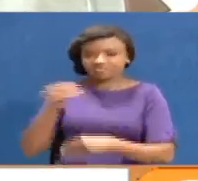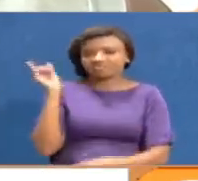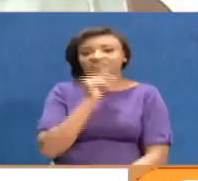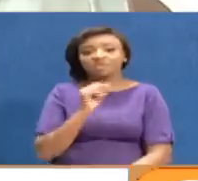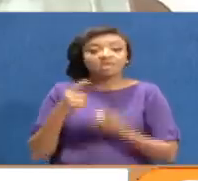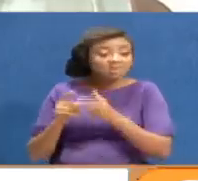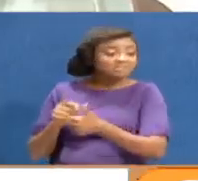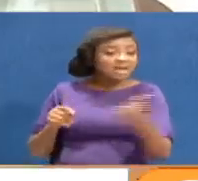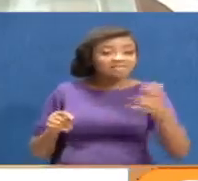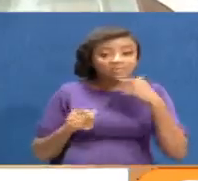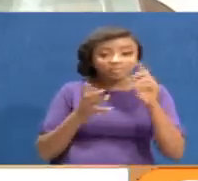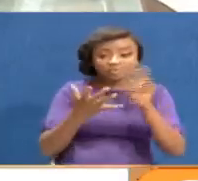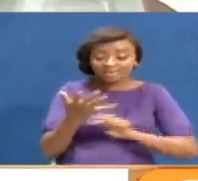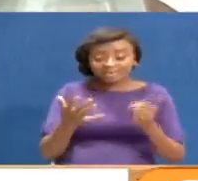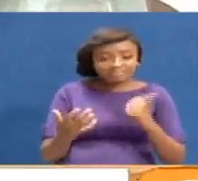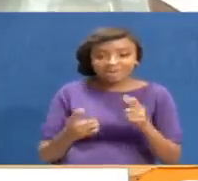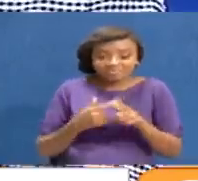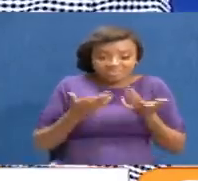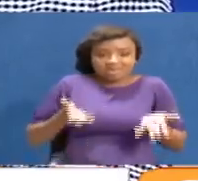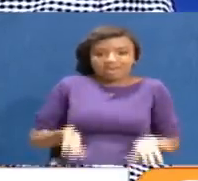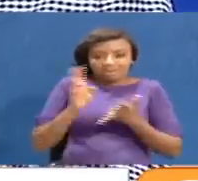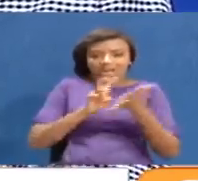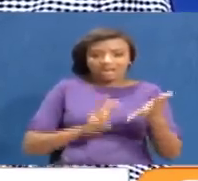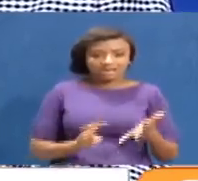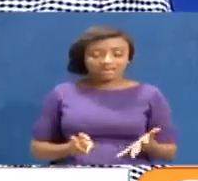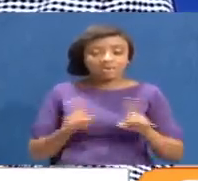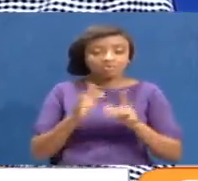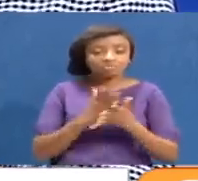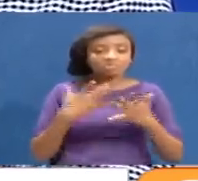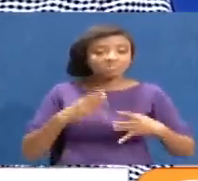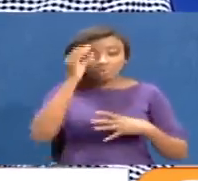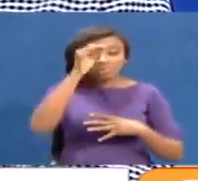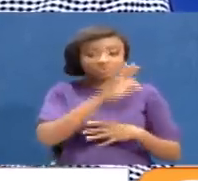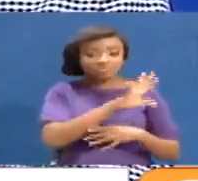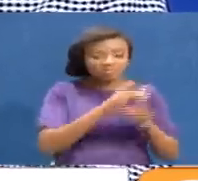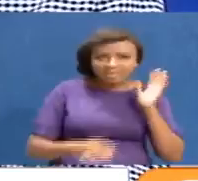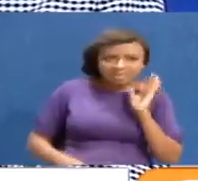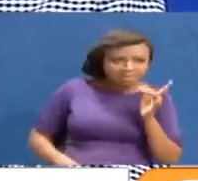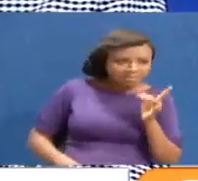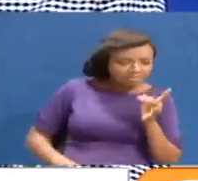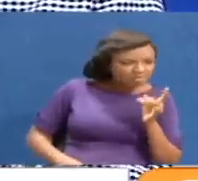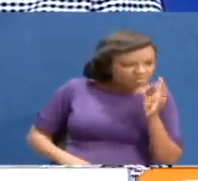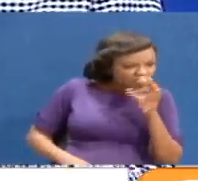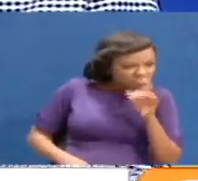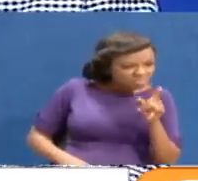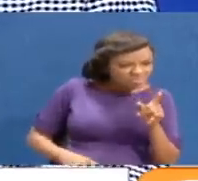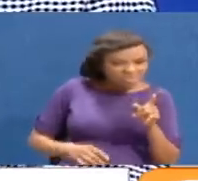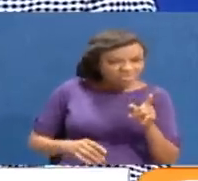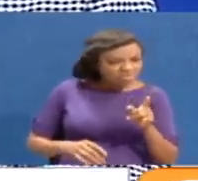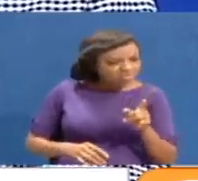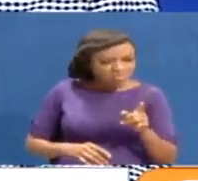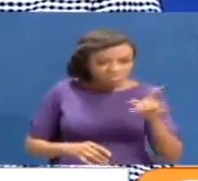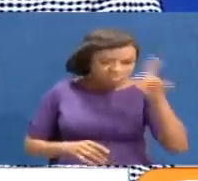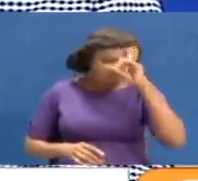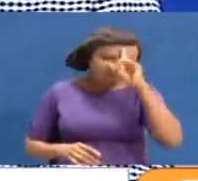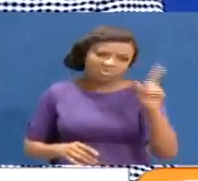read are reading now. Okay, and even most of the people giving their views, when you read, when you listen to the comment, they've actually not read.